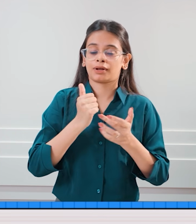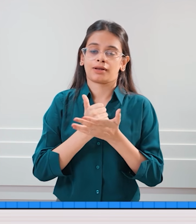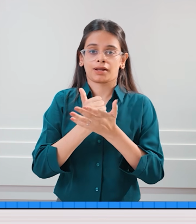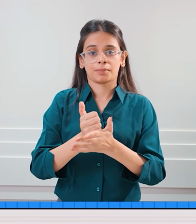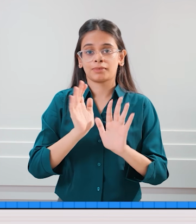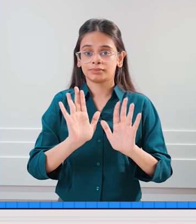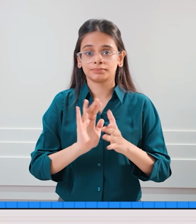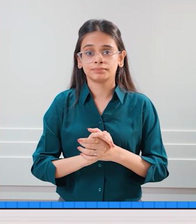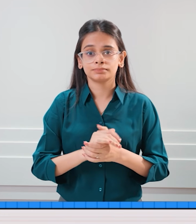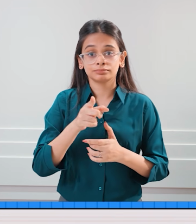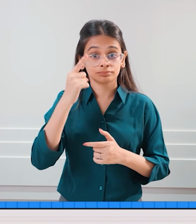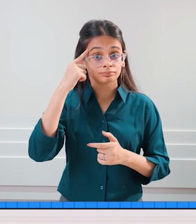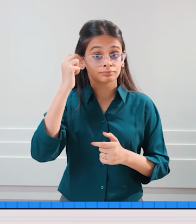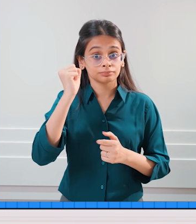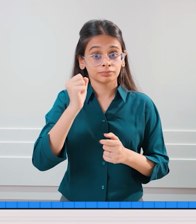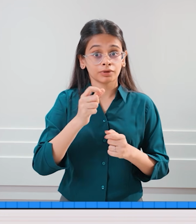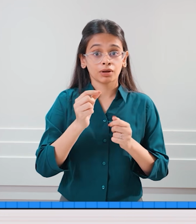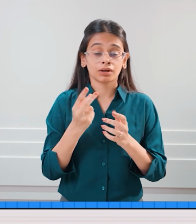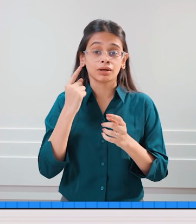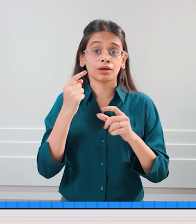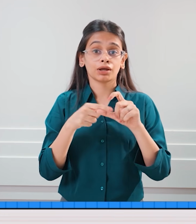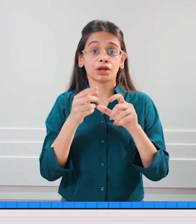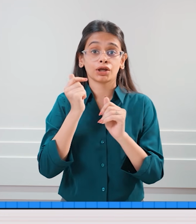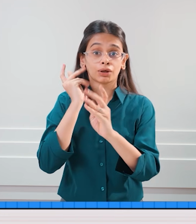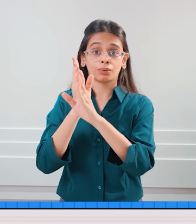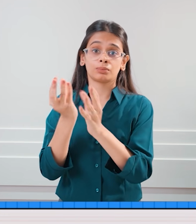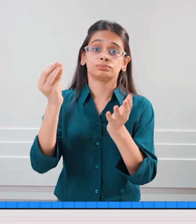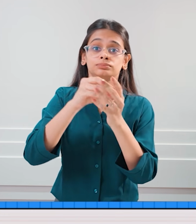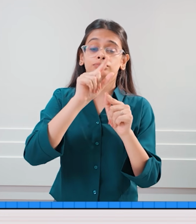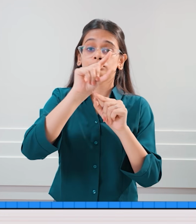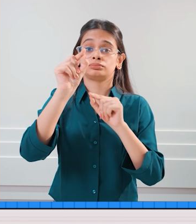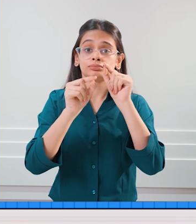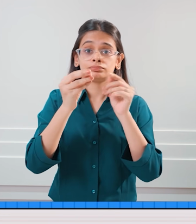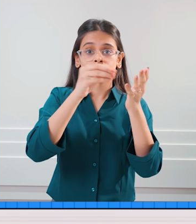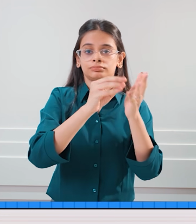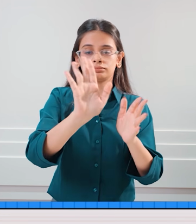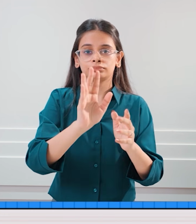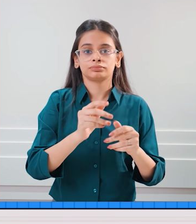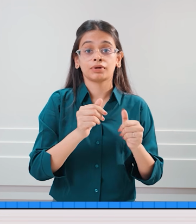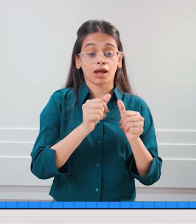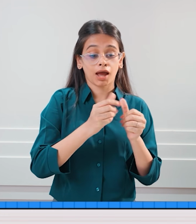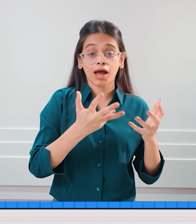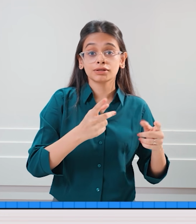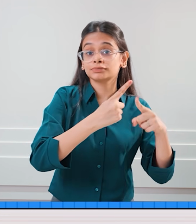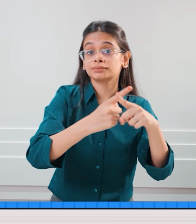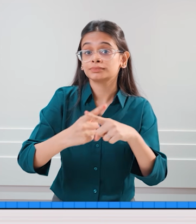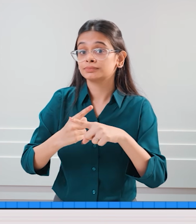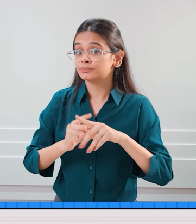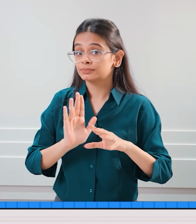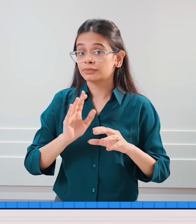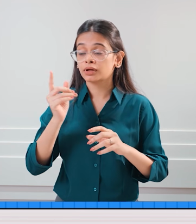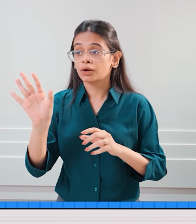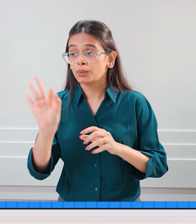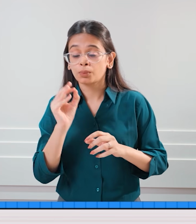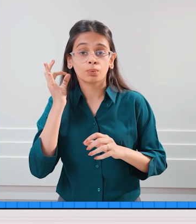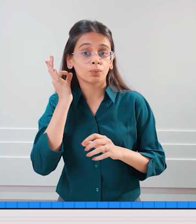mean you have to make all your investments in equities? Well, this is where asset allocation comes into play. If you knew which asset amongst